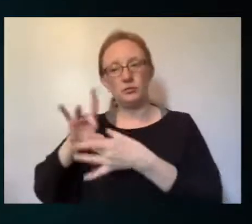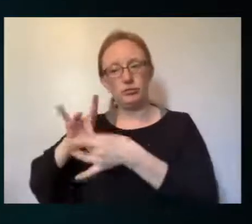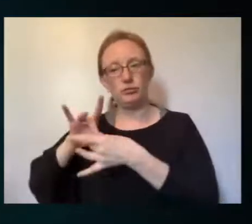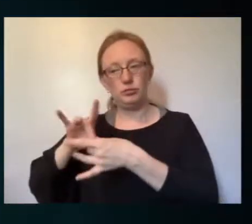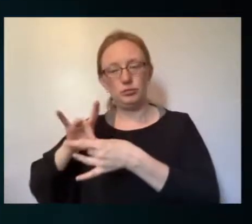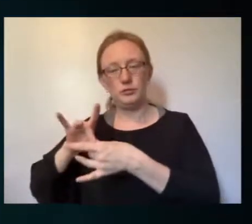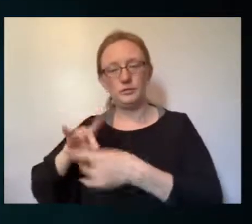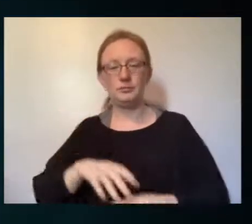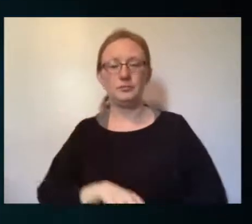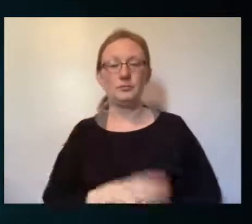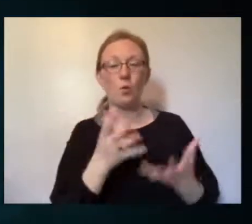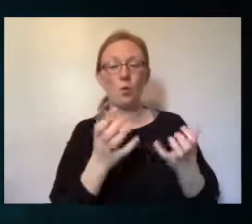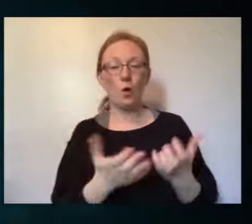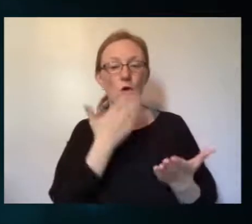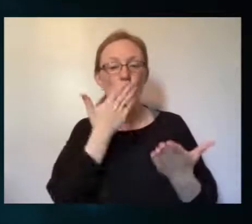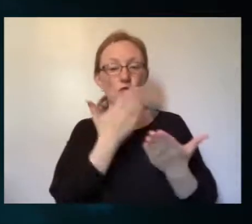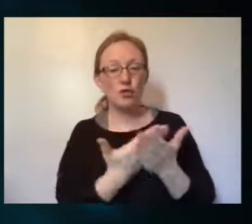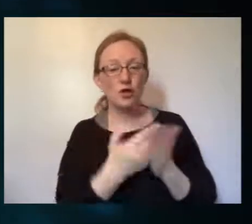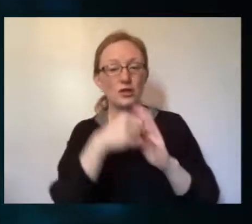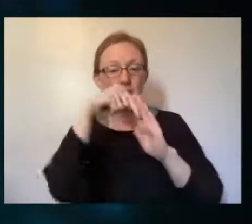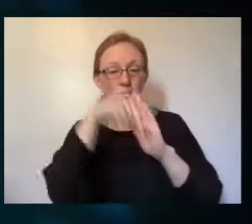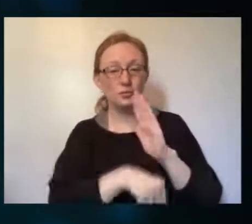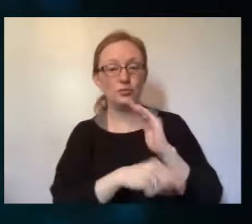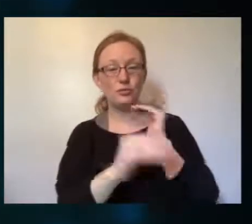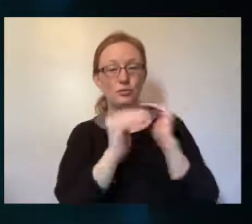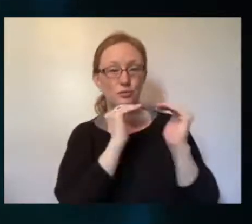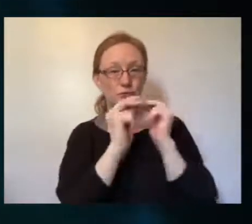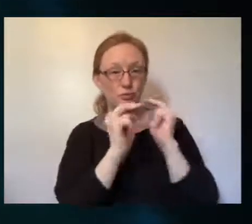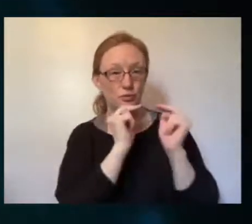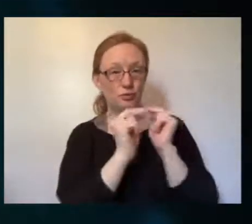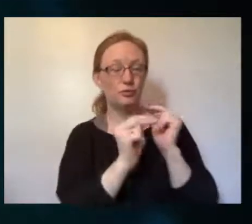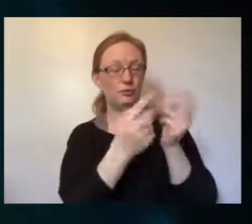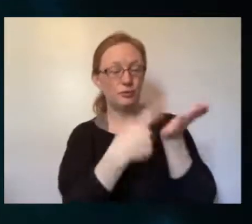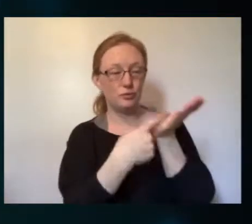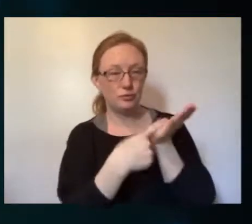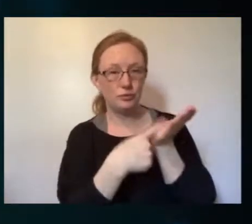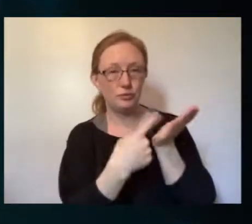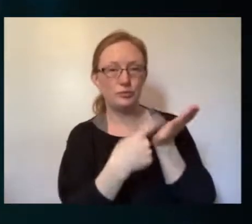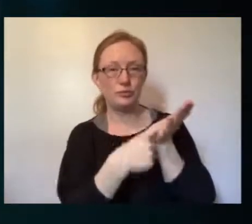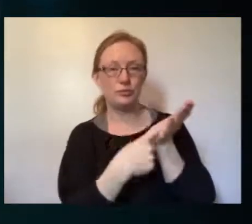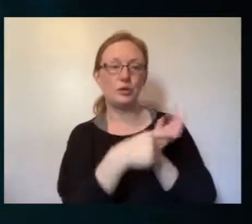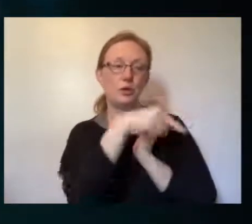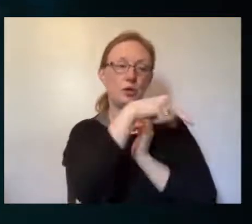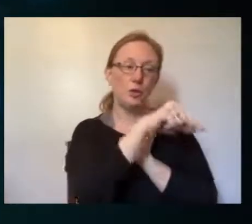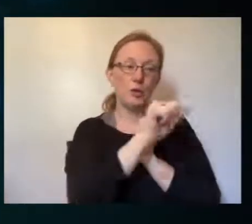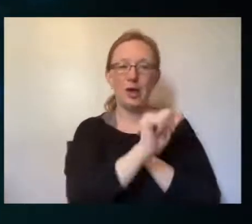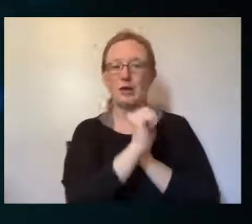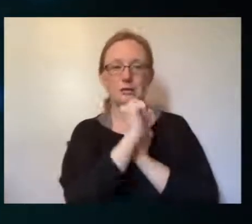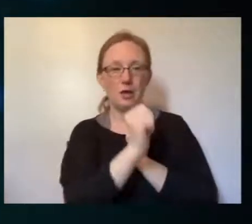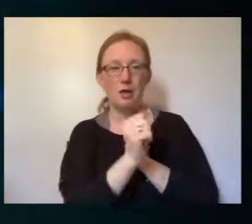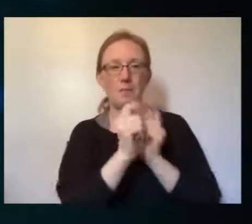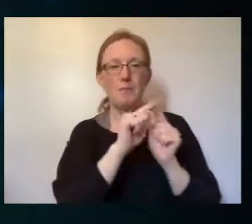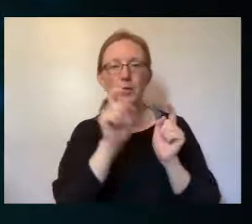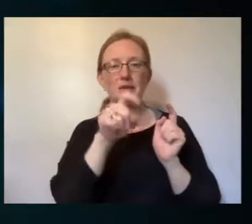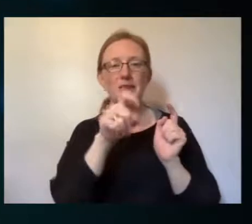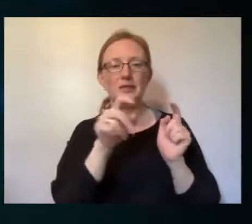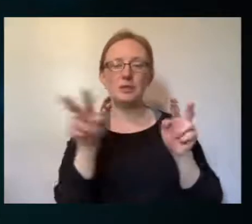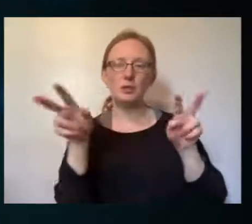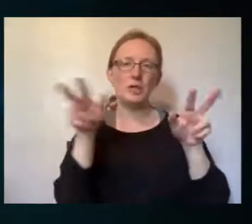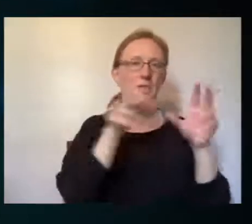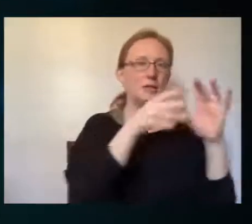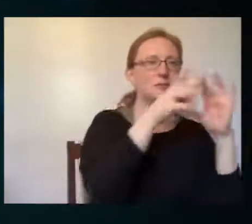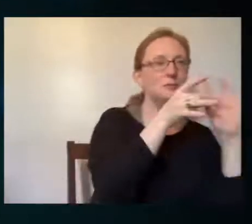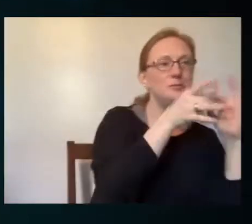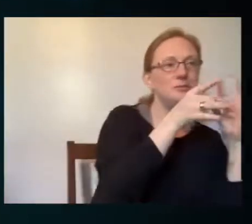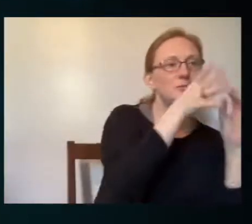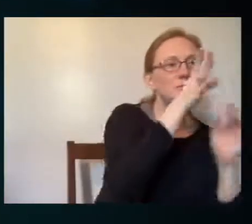for equitable dialogue and is not a sort of Q&A or AMA, we have to balance comments from the speakers, from the comments,